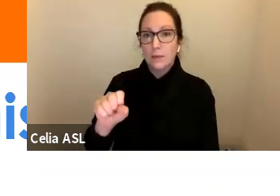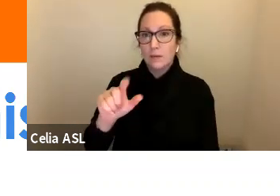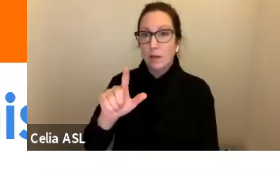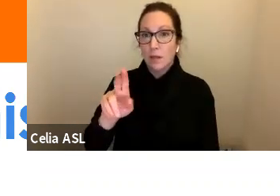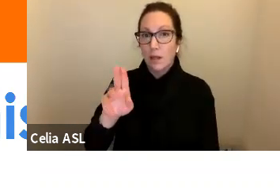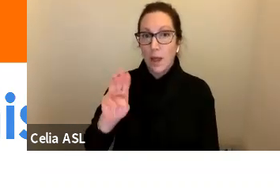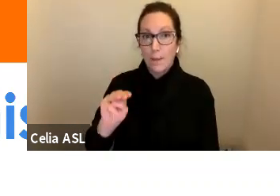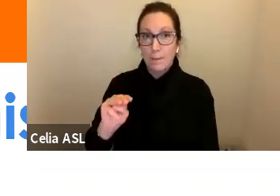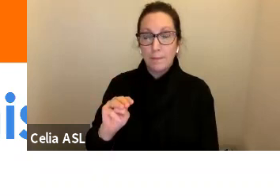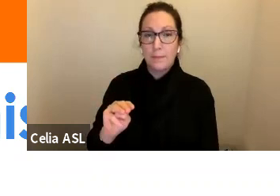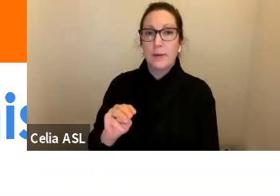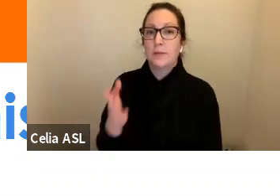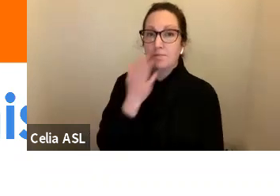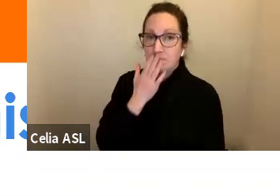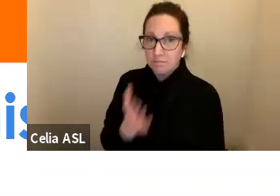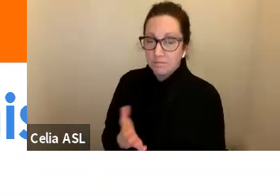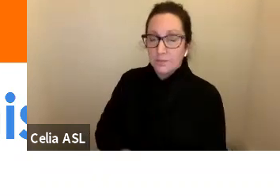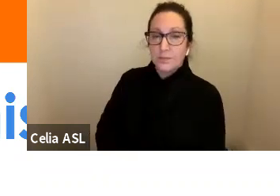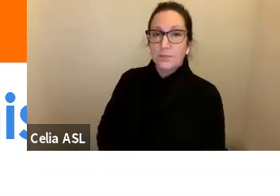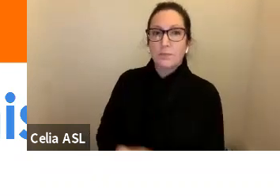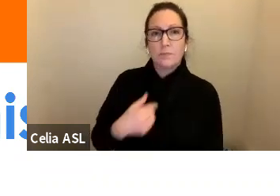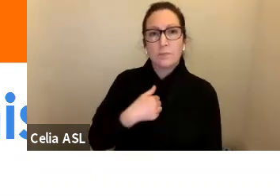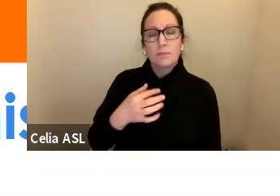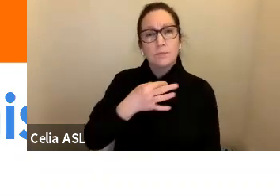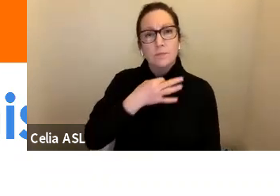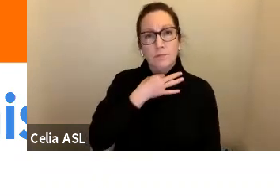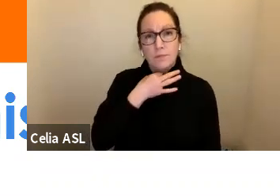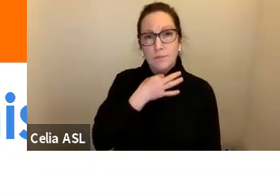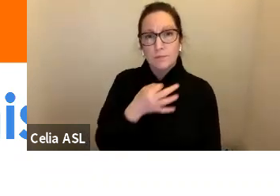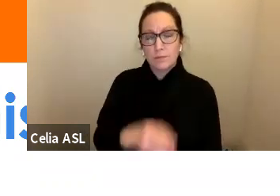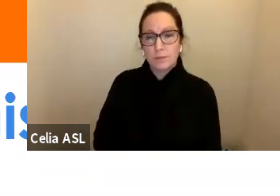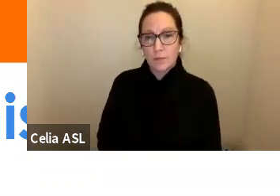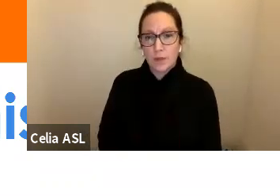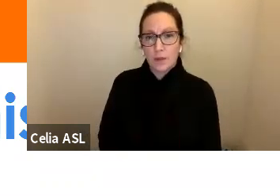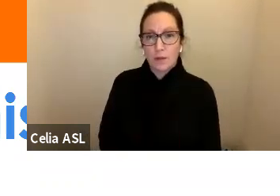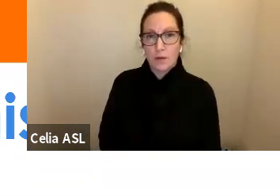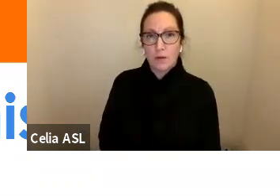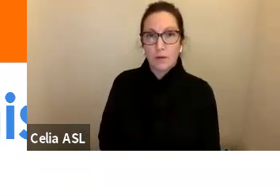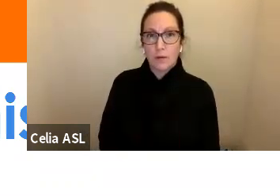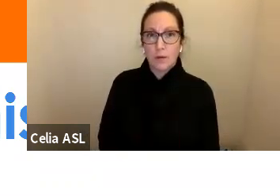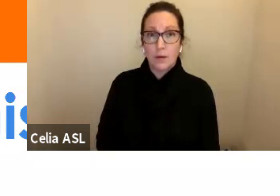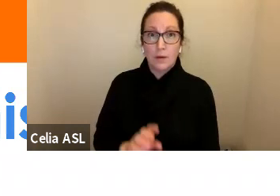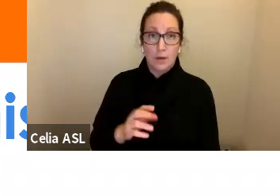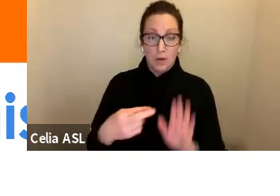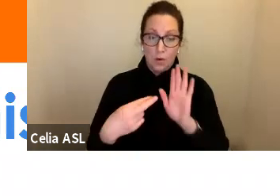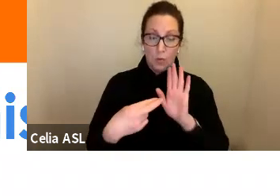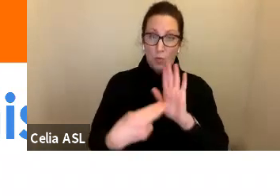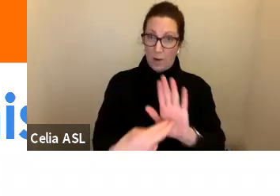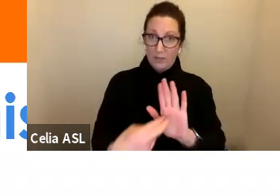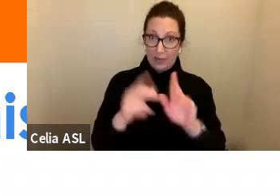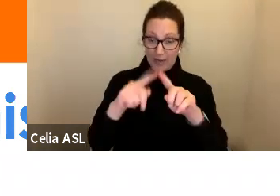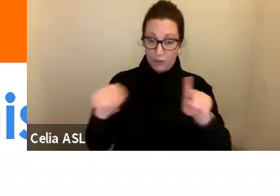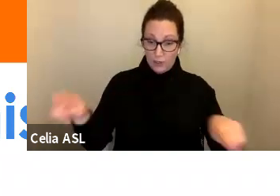Thank you, Madam Co-Chair. I'm just curious if representation is one of the objectives or the objective for any of